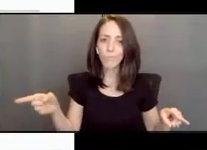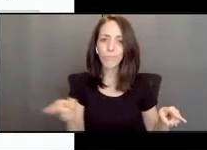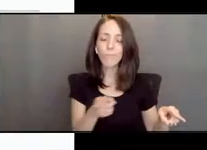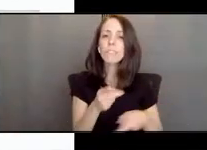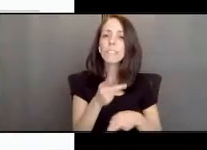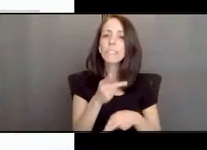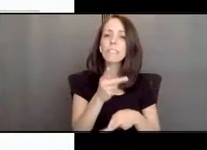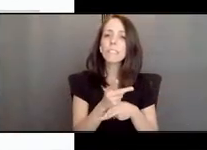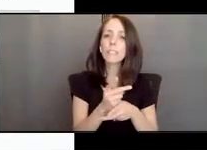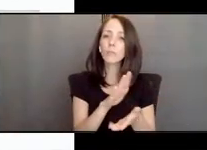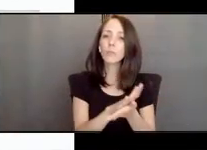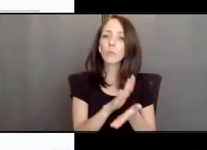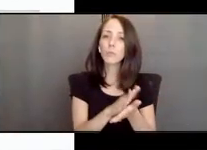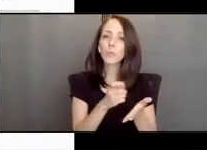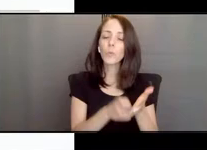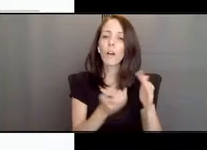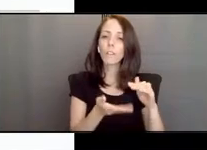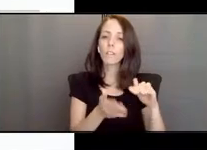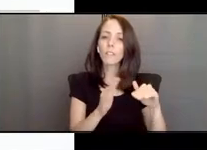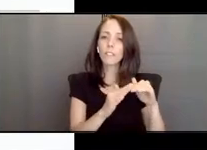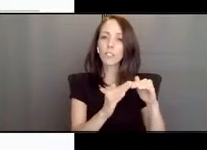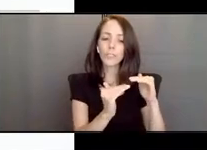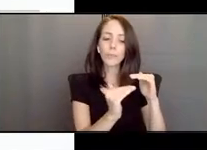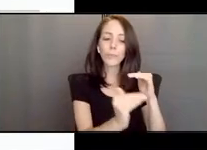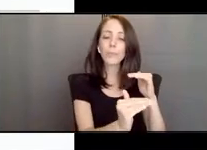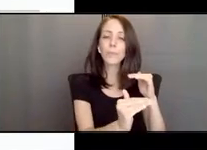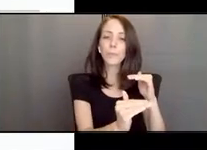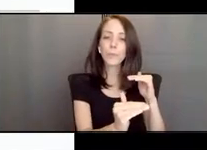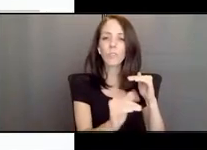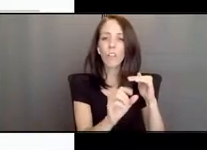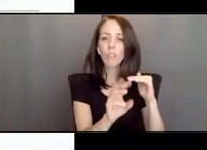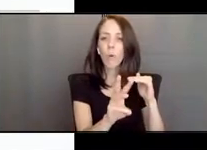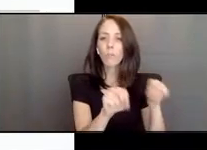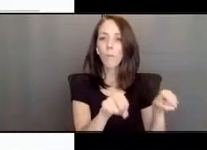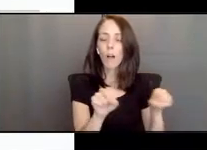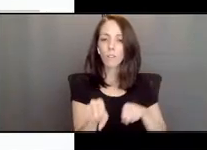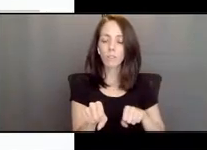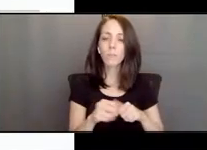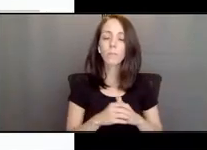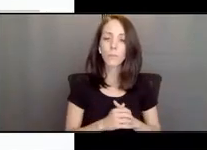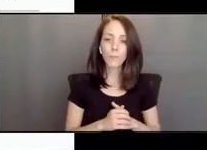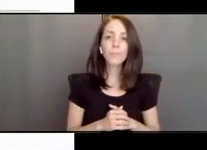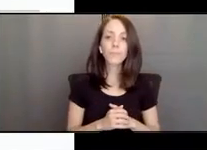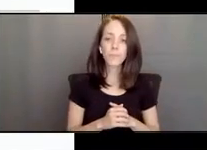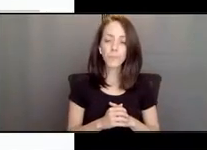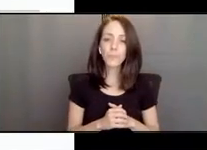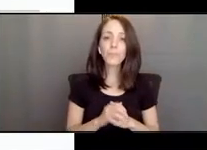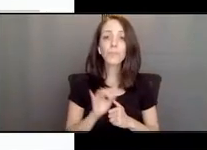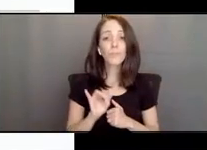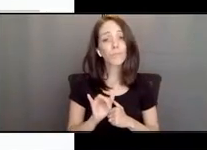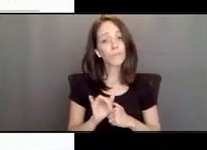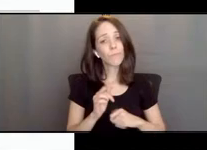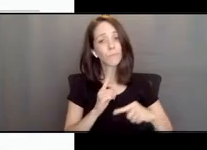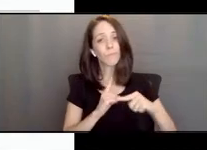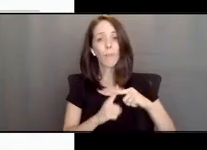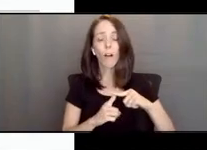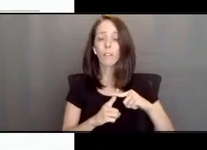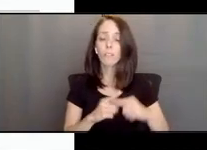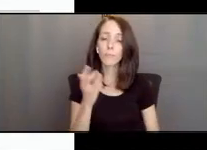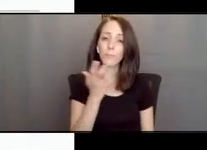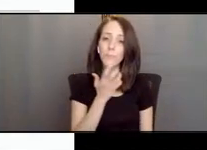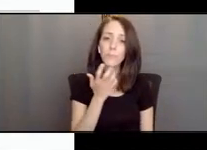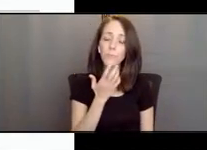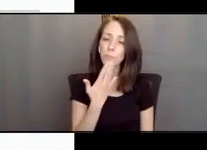increase as low as possible. That's I think, really good news, and